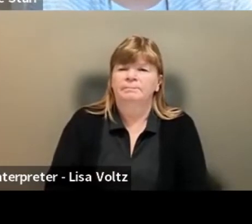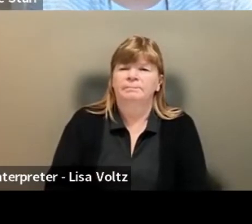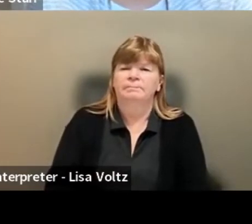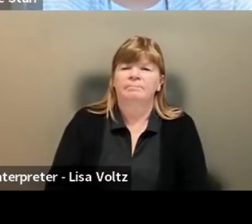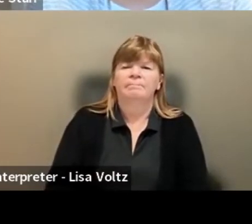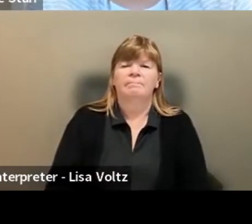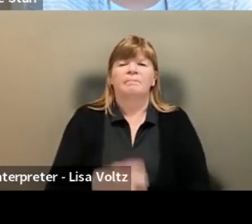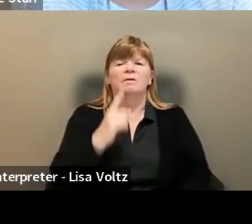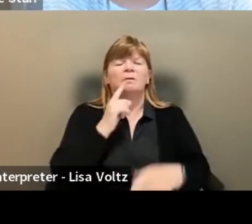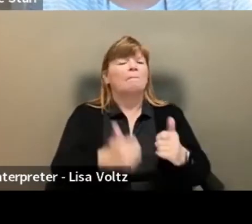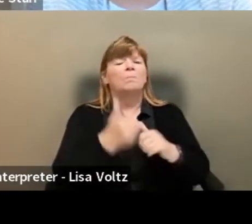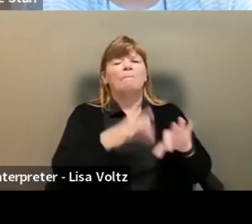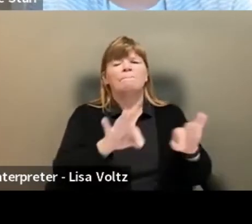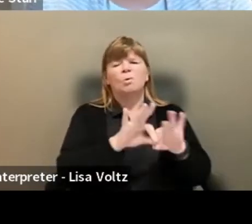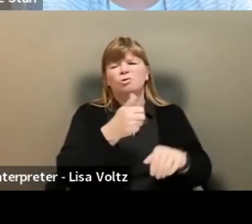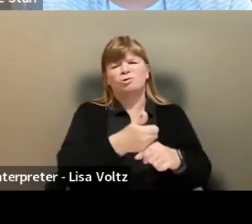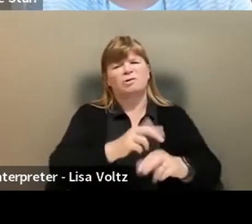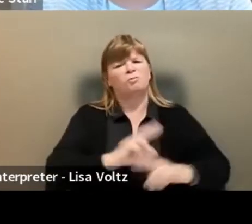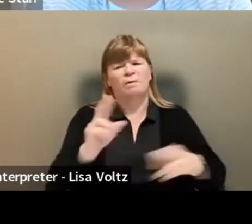Most important thing to do is make yourself available.